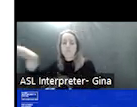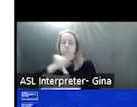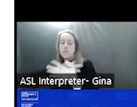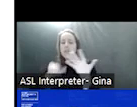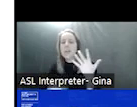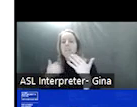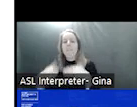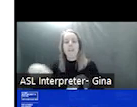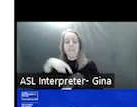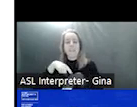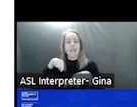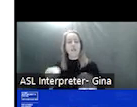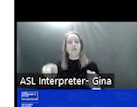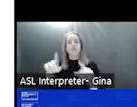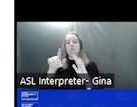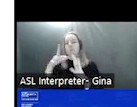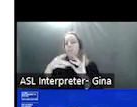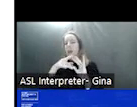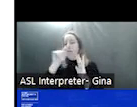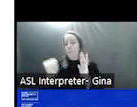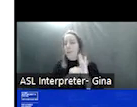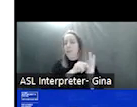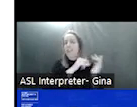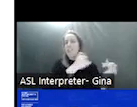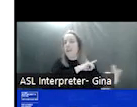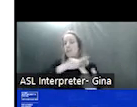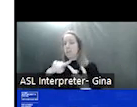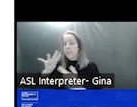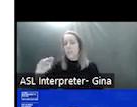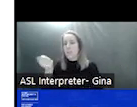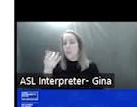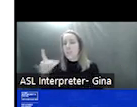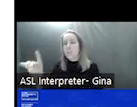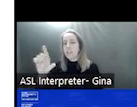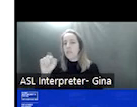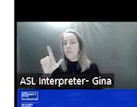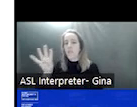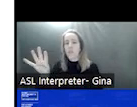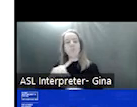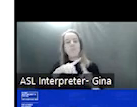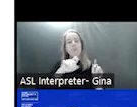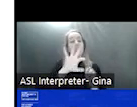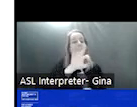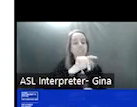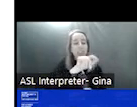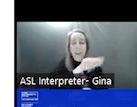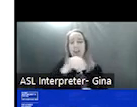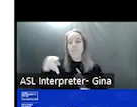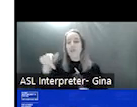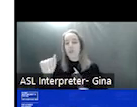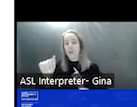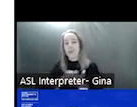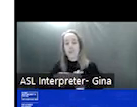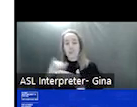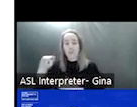18th, 2024. On behalf of the FTA and the Port Authority of New York and New Jersey, thank you all for your participation